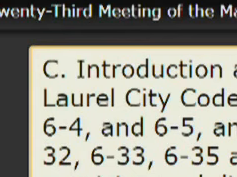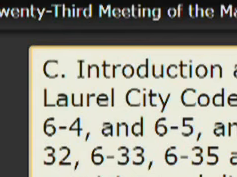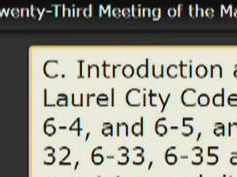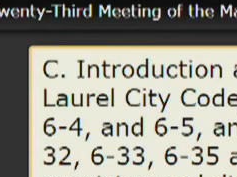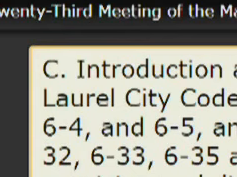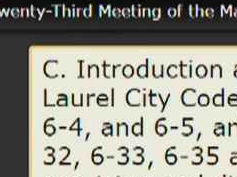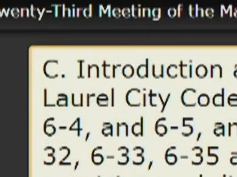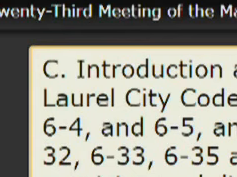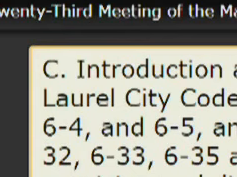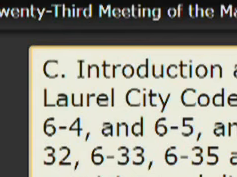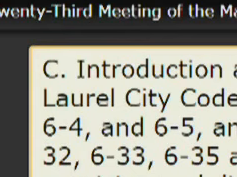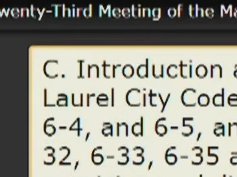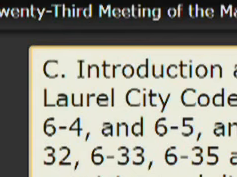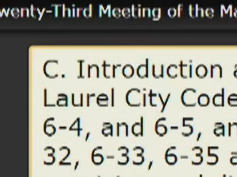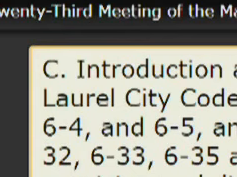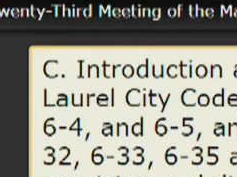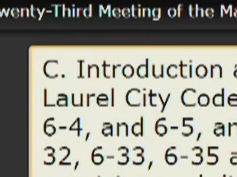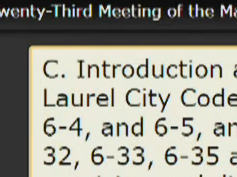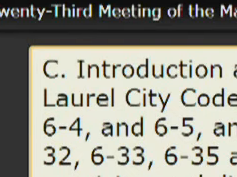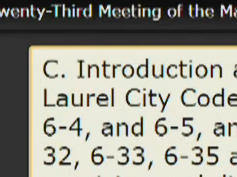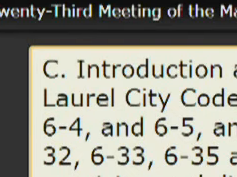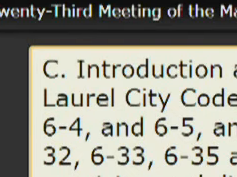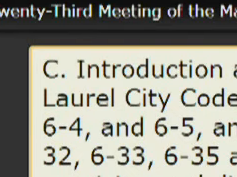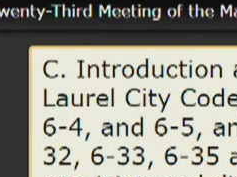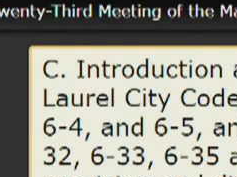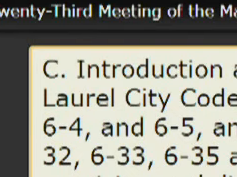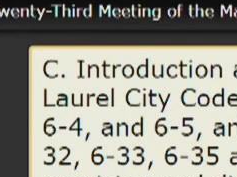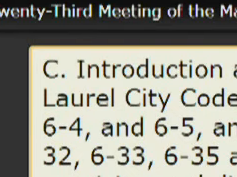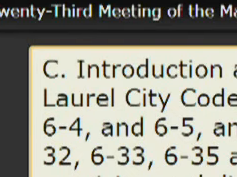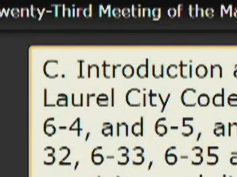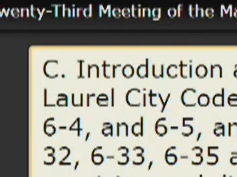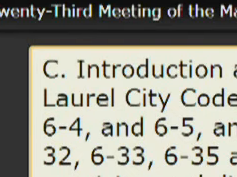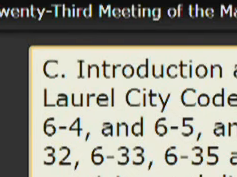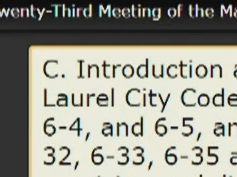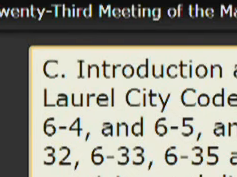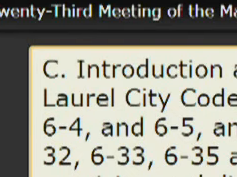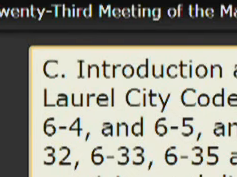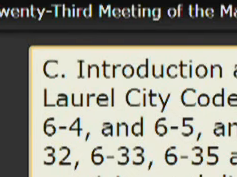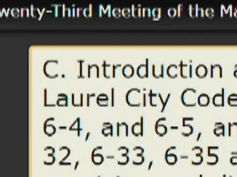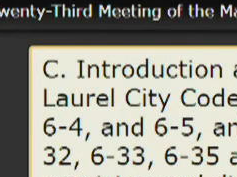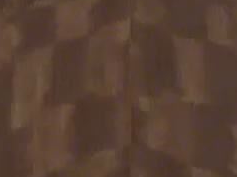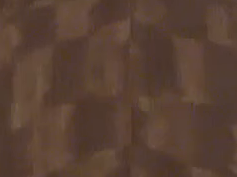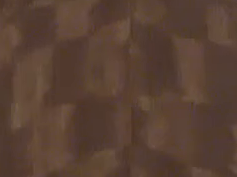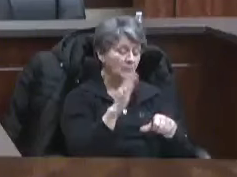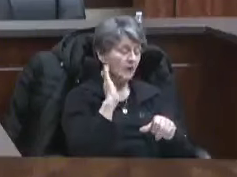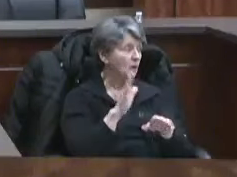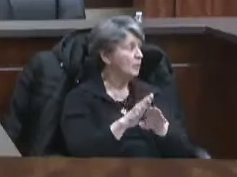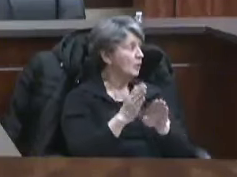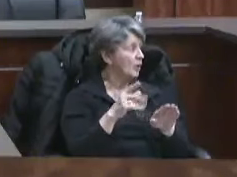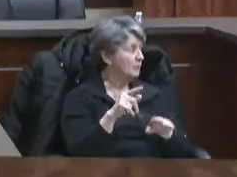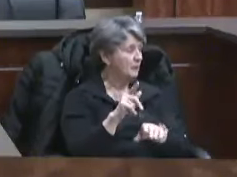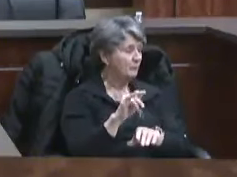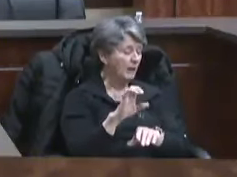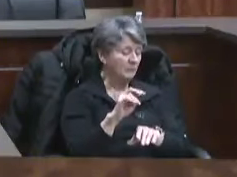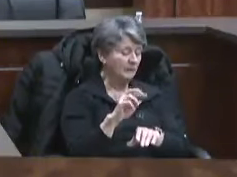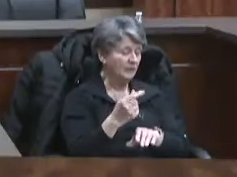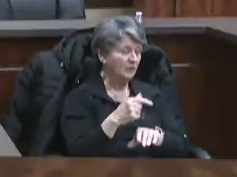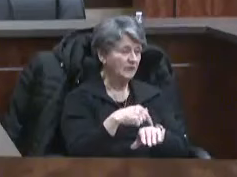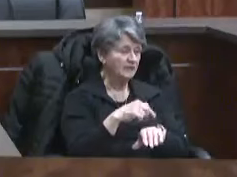this litigation. I've read the title into the record for the first reading. I'll open the public hearing at